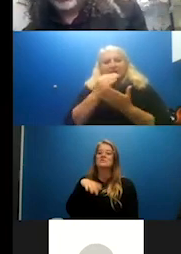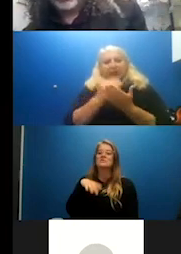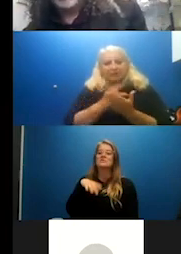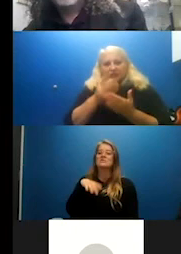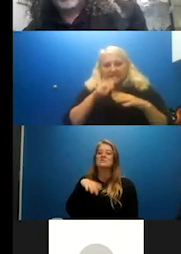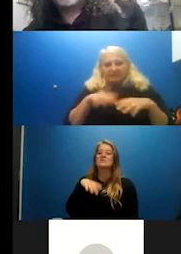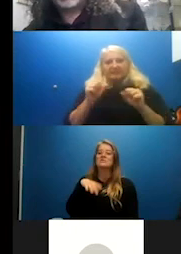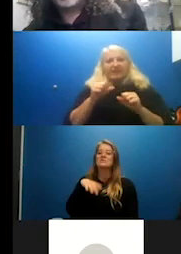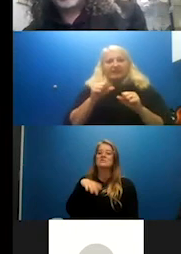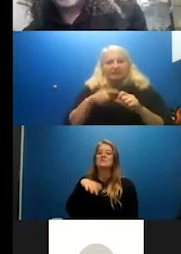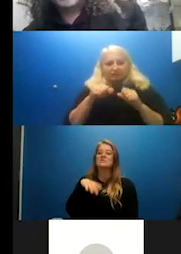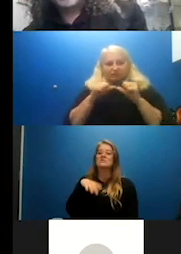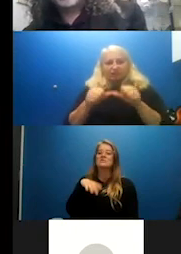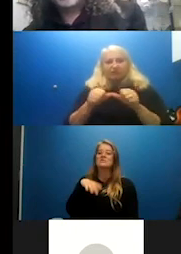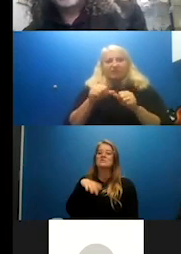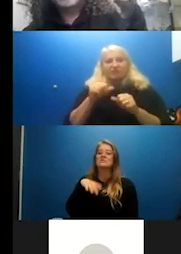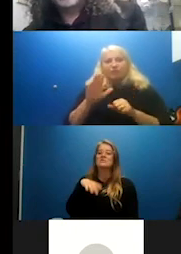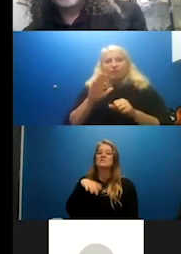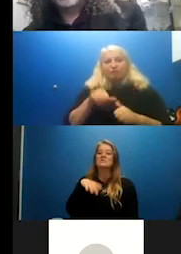continues to be post-colonial?